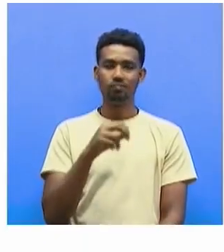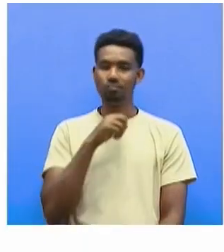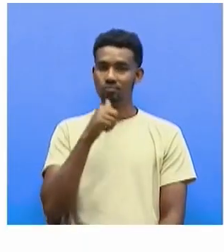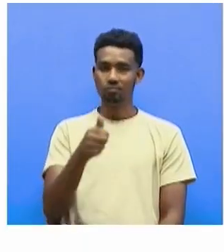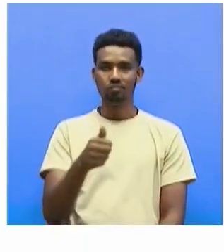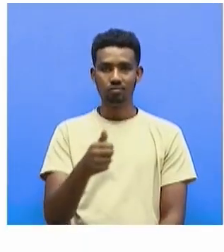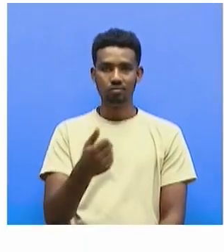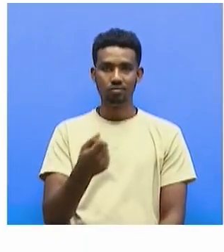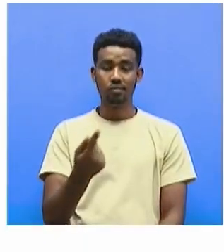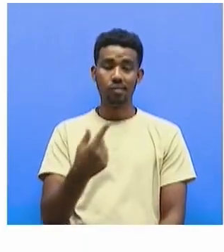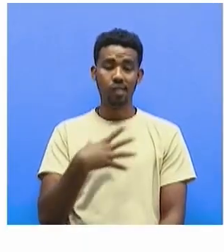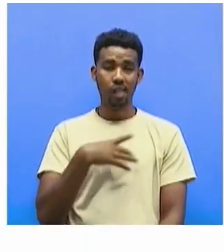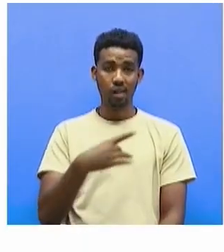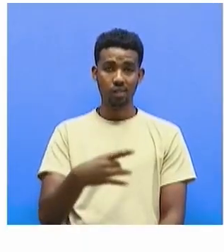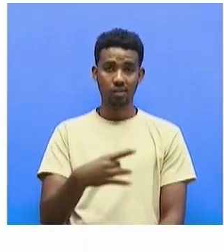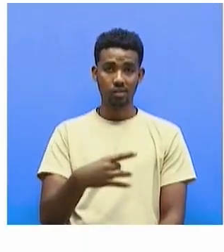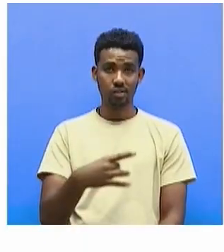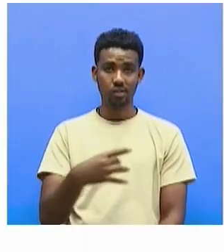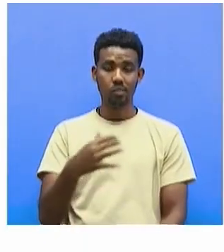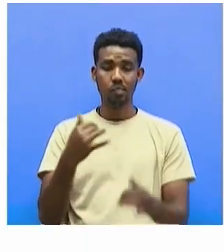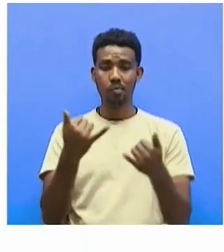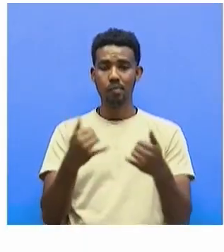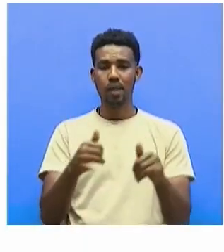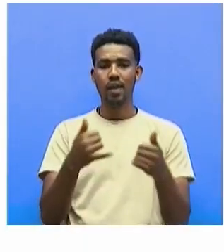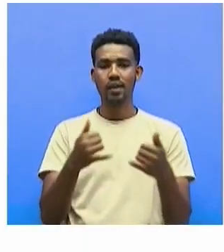like playing